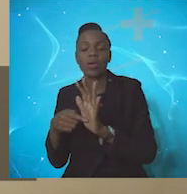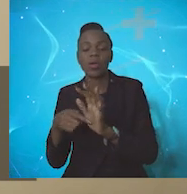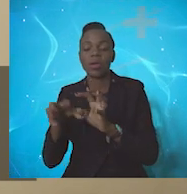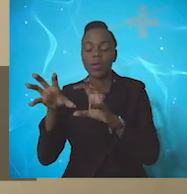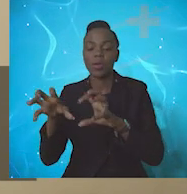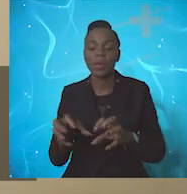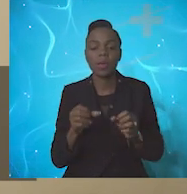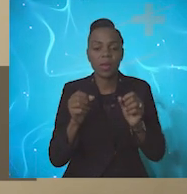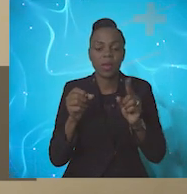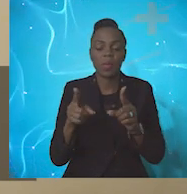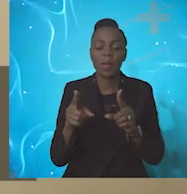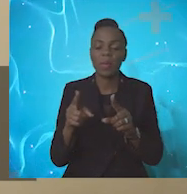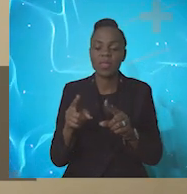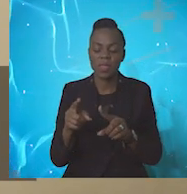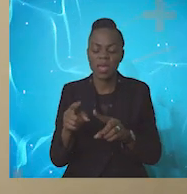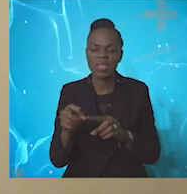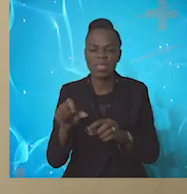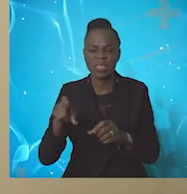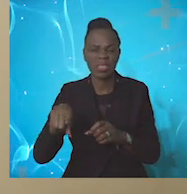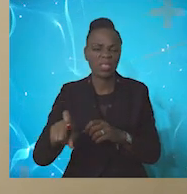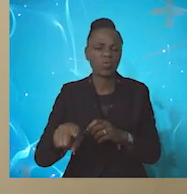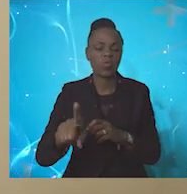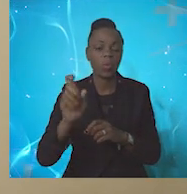meningitis. So it's caused by fungus. Okay.